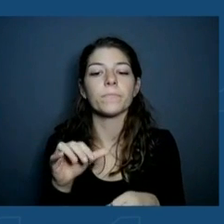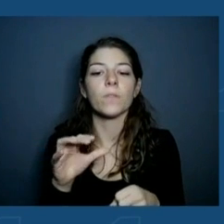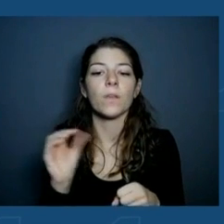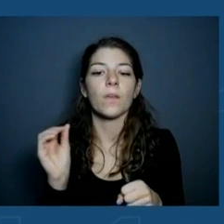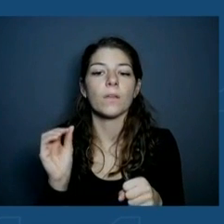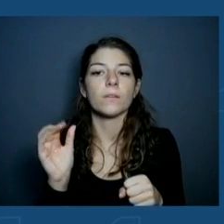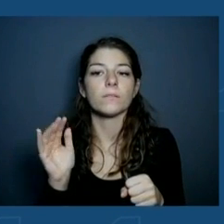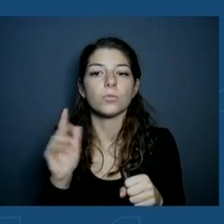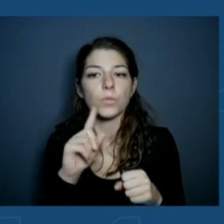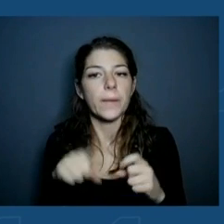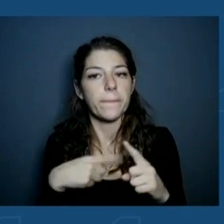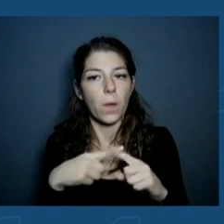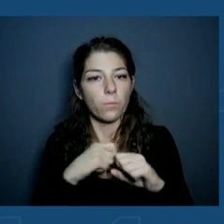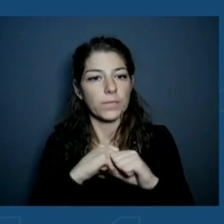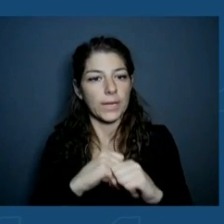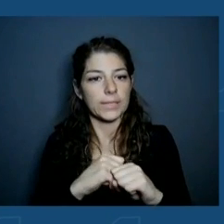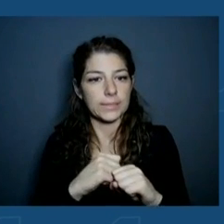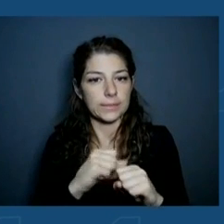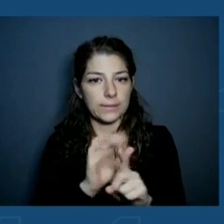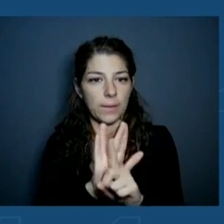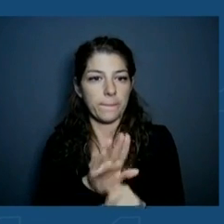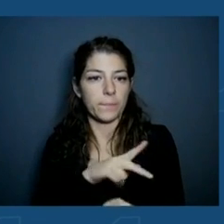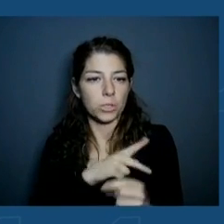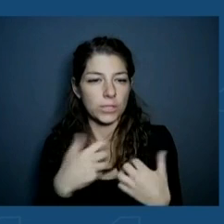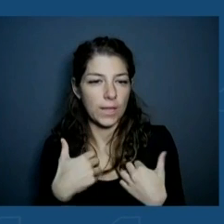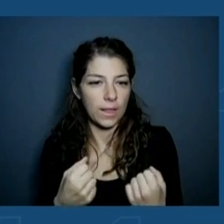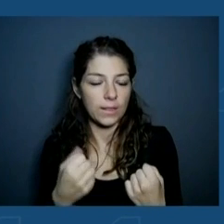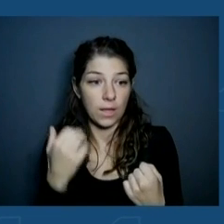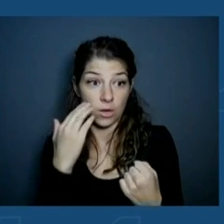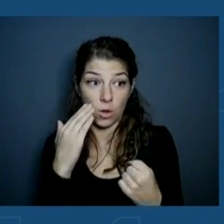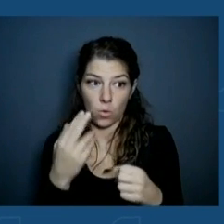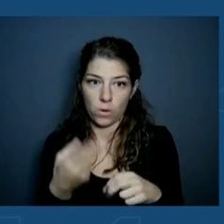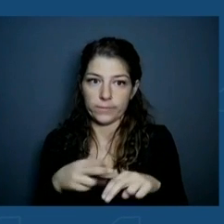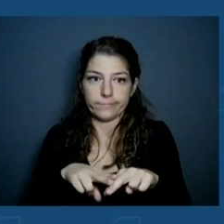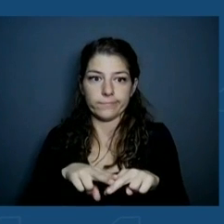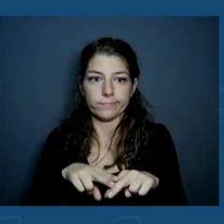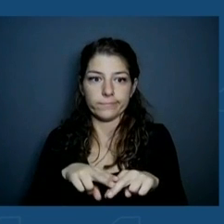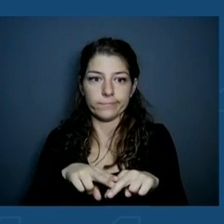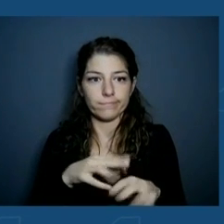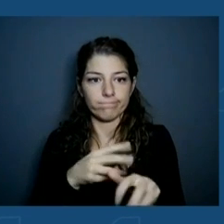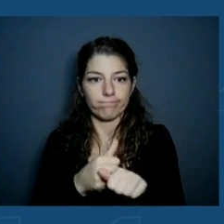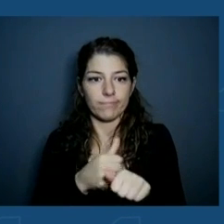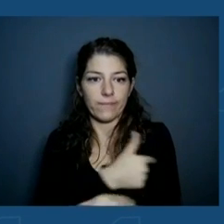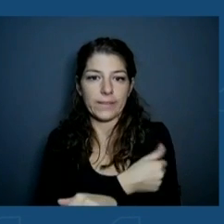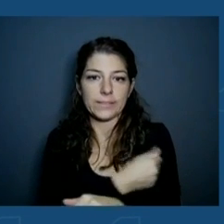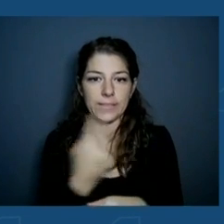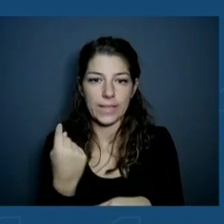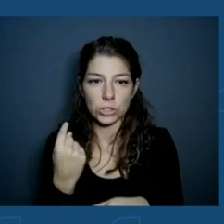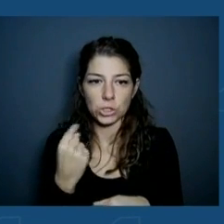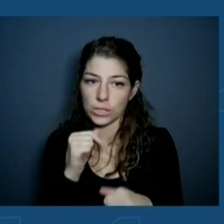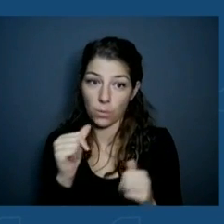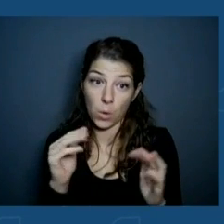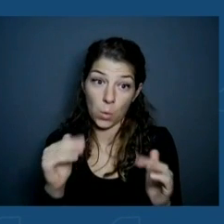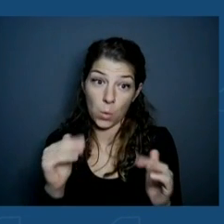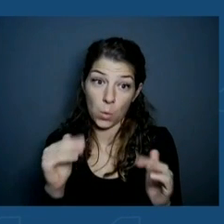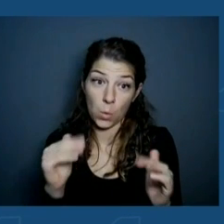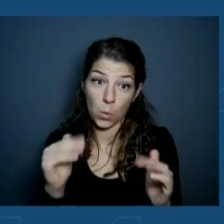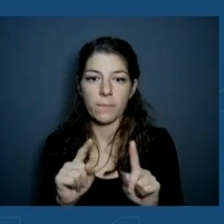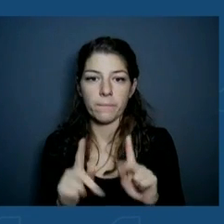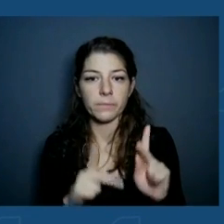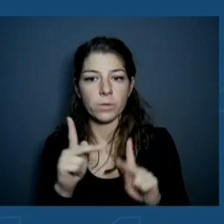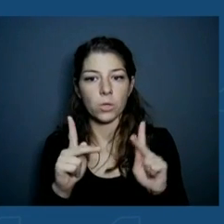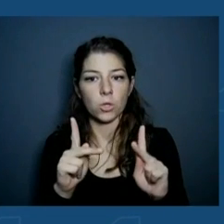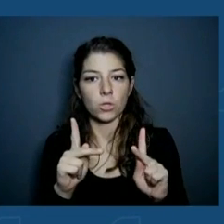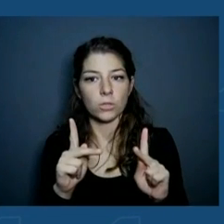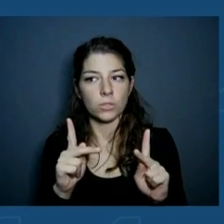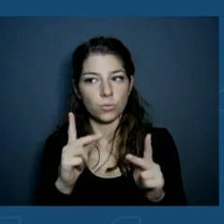about protecting someone's personal health. I know the uptake on the updated vaccines last year wasn't what I'd hoped for, but really I think people need to look in the mirror and say,